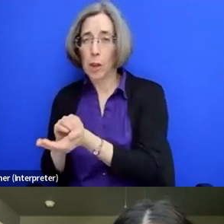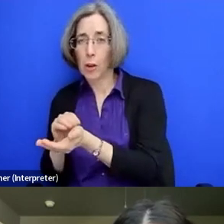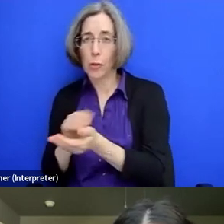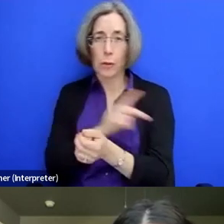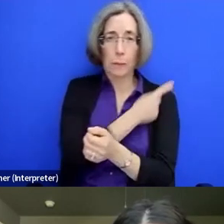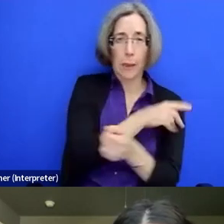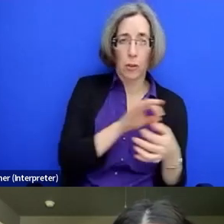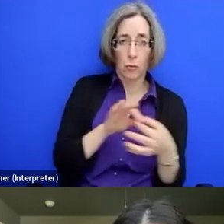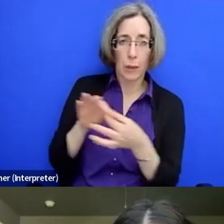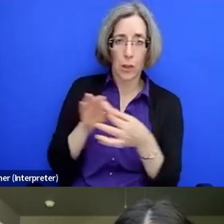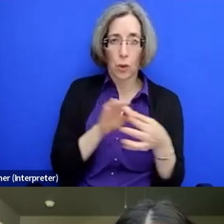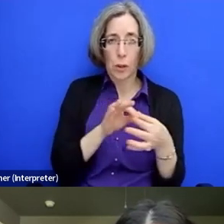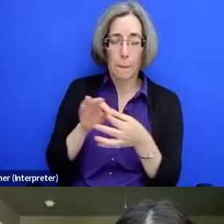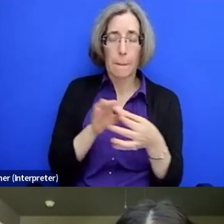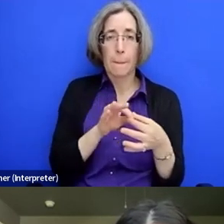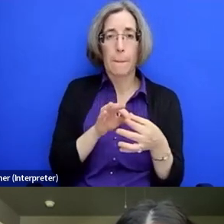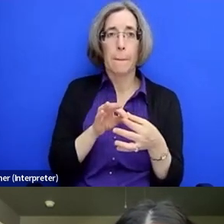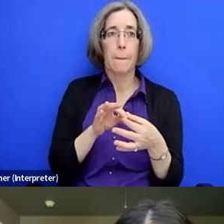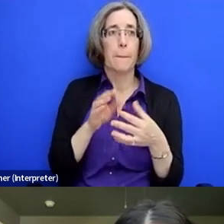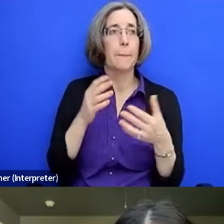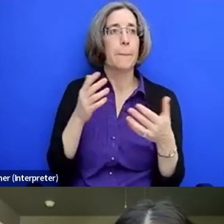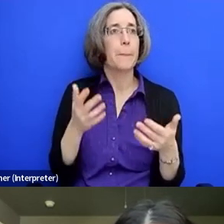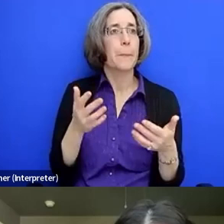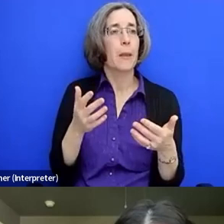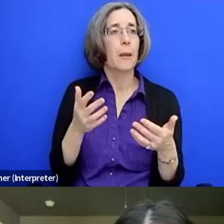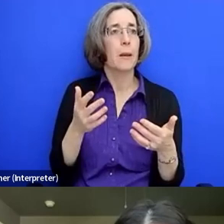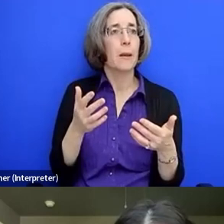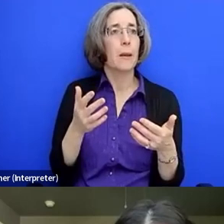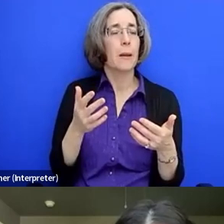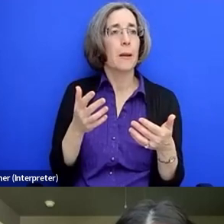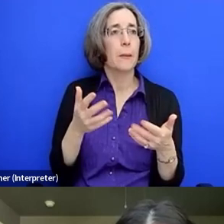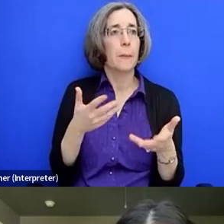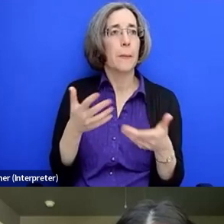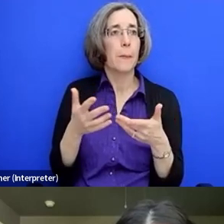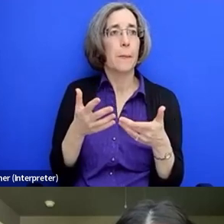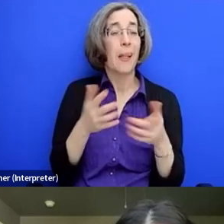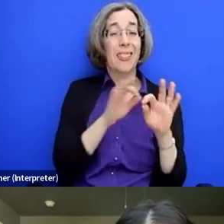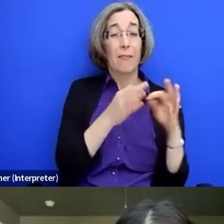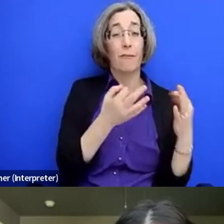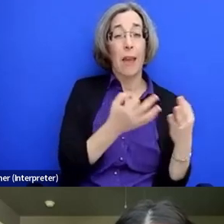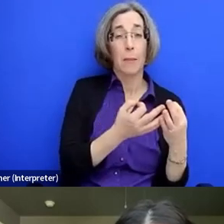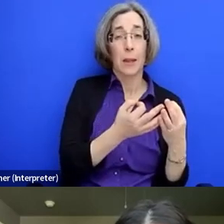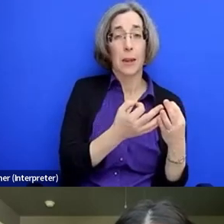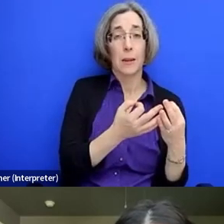the passion that the families who were helped by